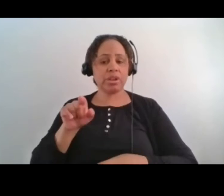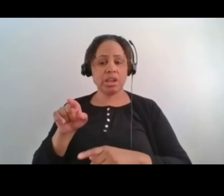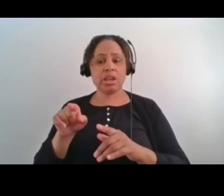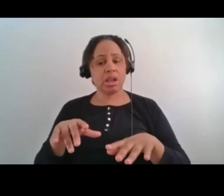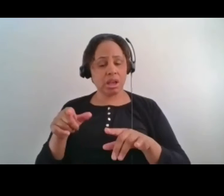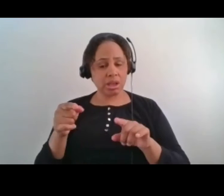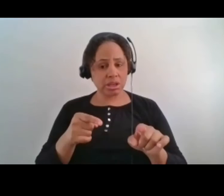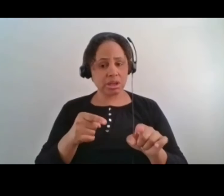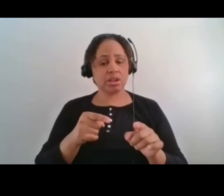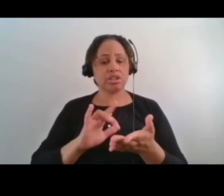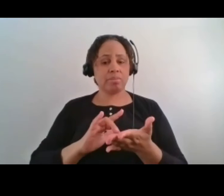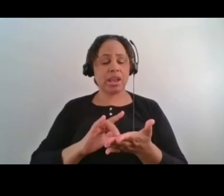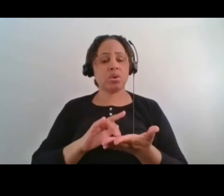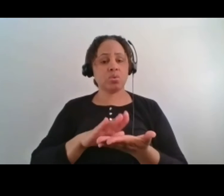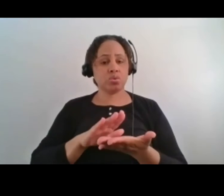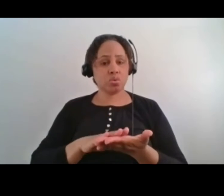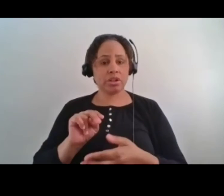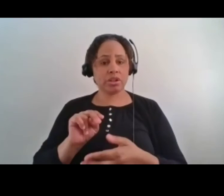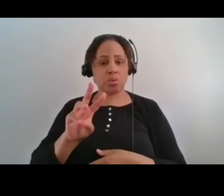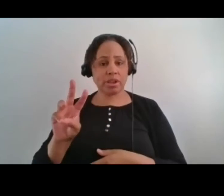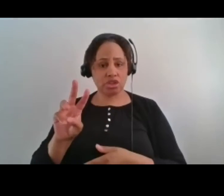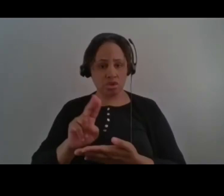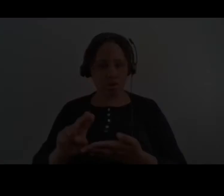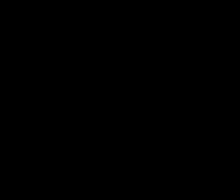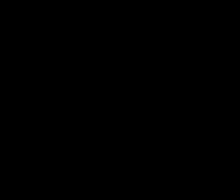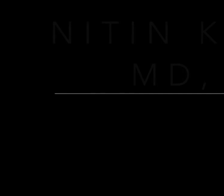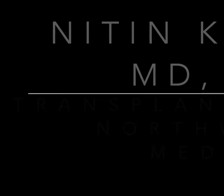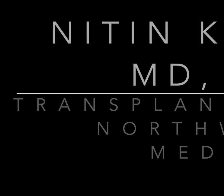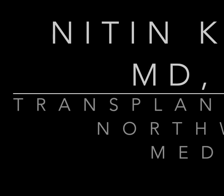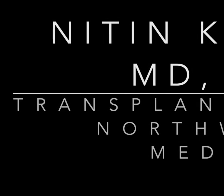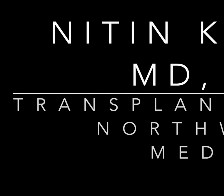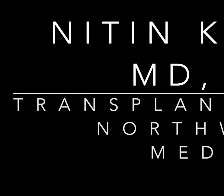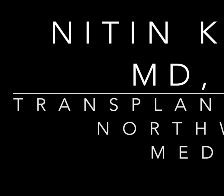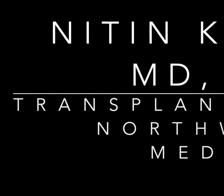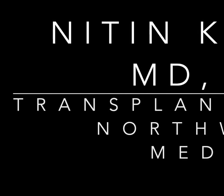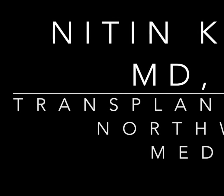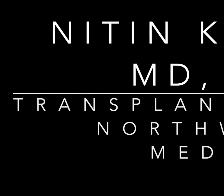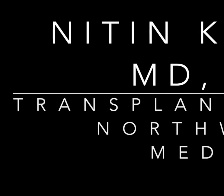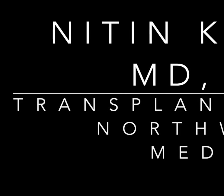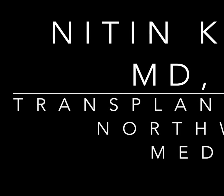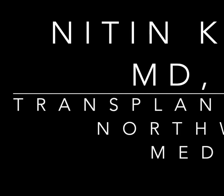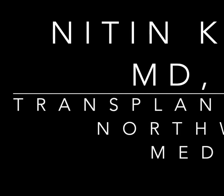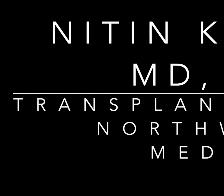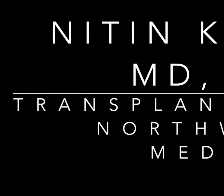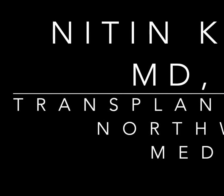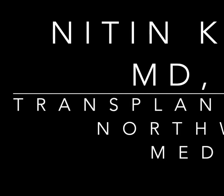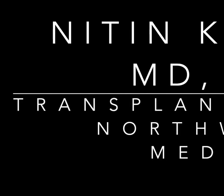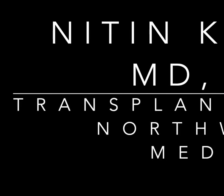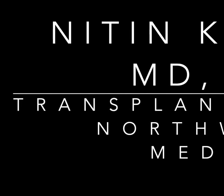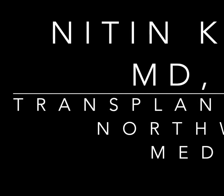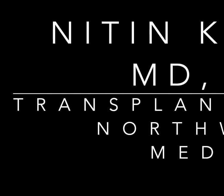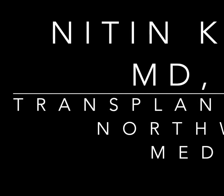to University of Texas Health Sciences Center for residency training, and then further coming back for transplant surgery